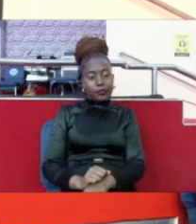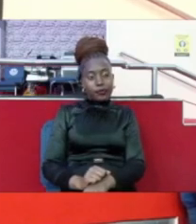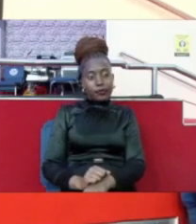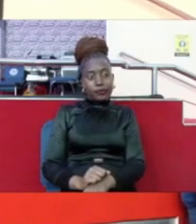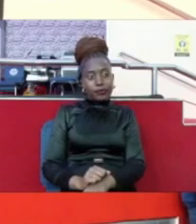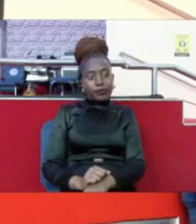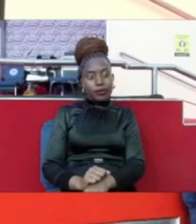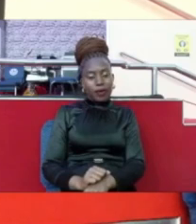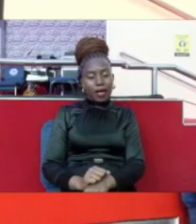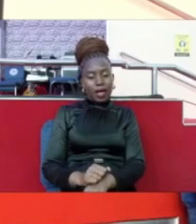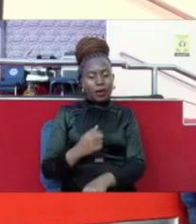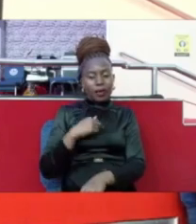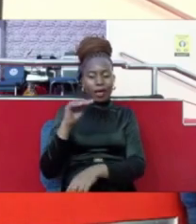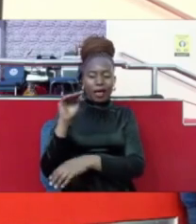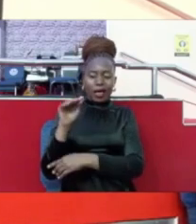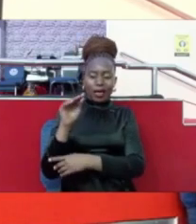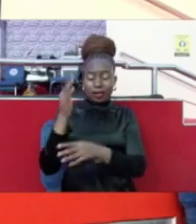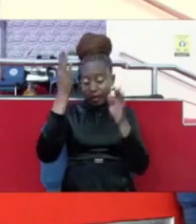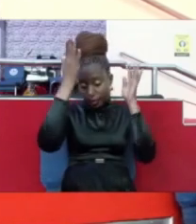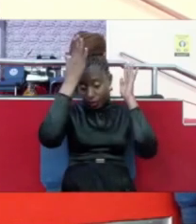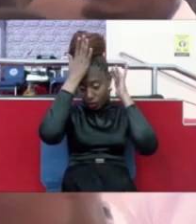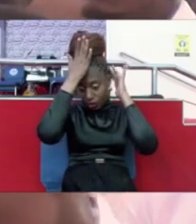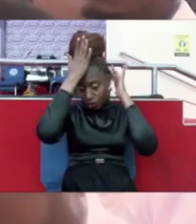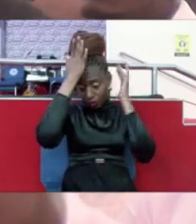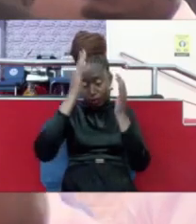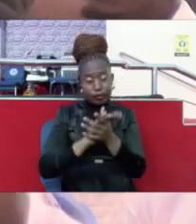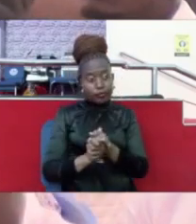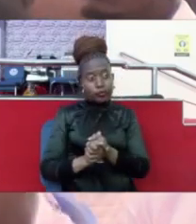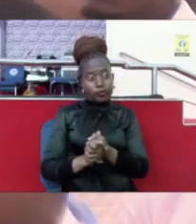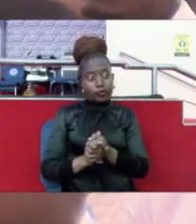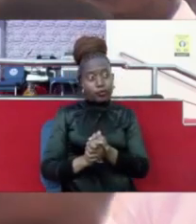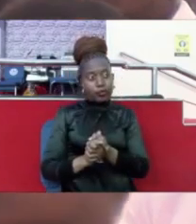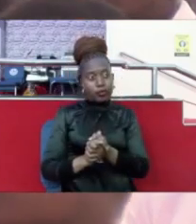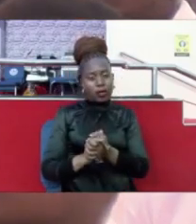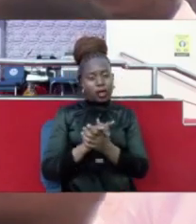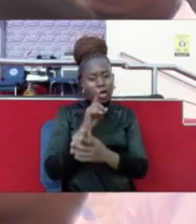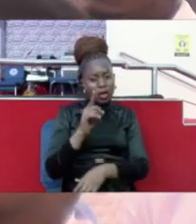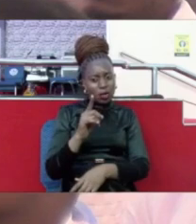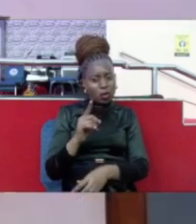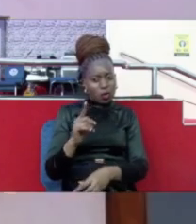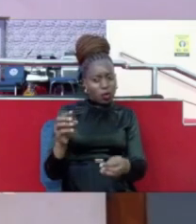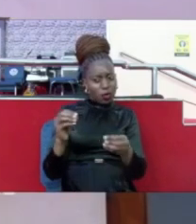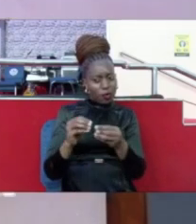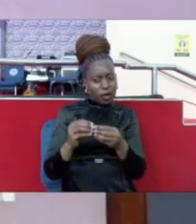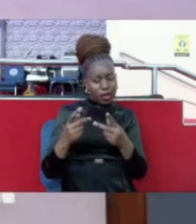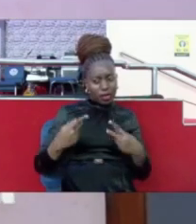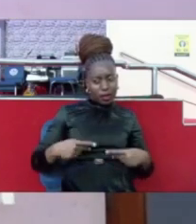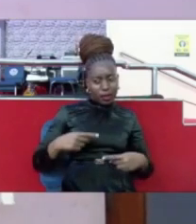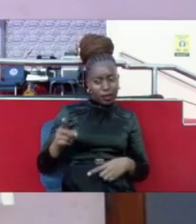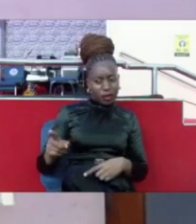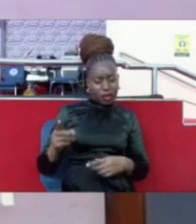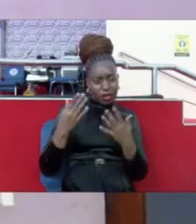And I asked the bishop, na nikamuuliza askofu, have you ever met them? Je, ushaikutana